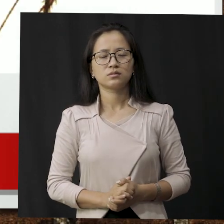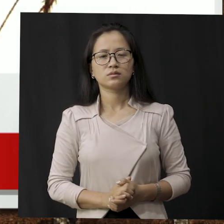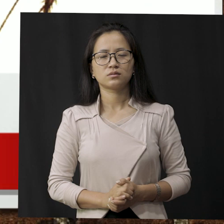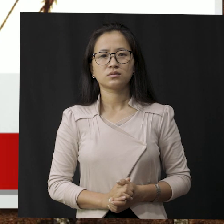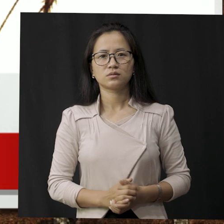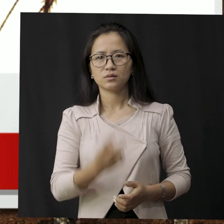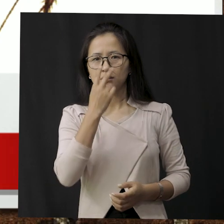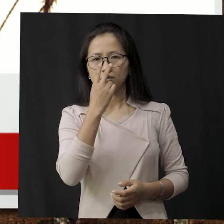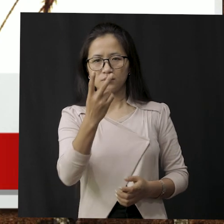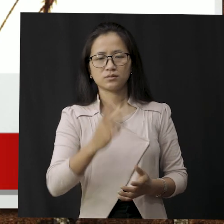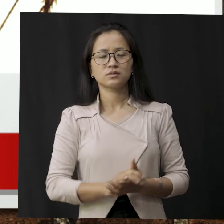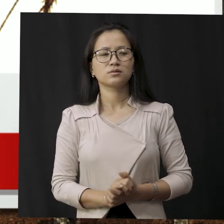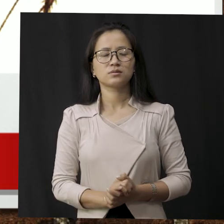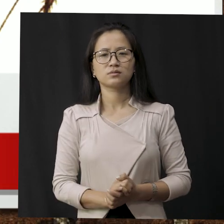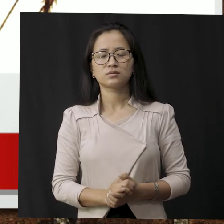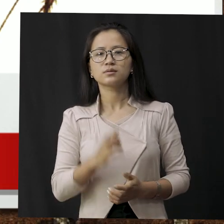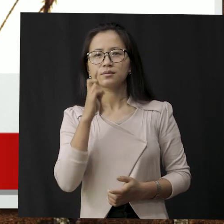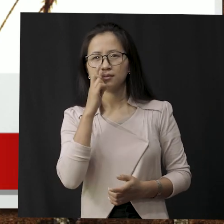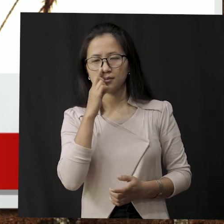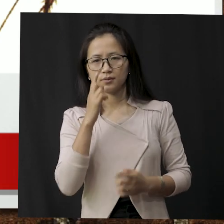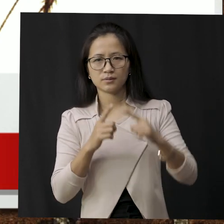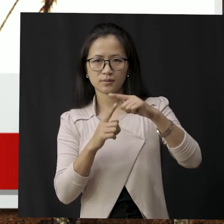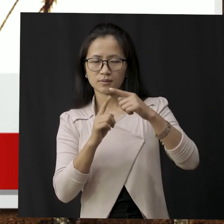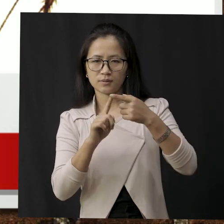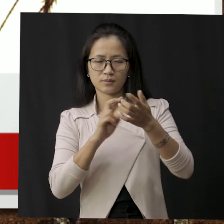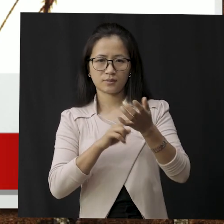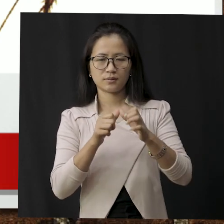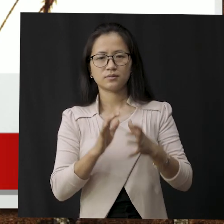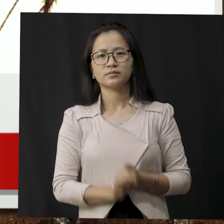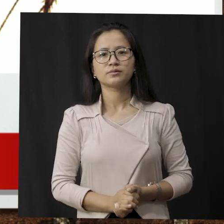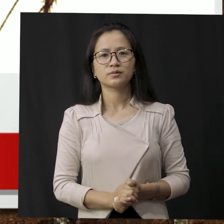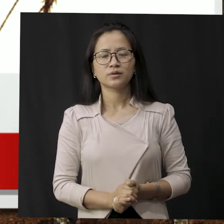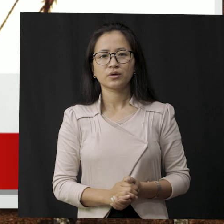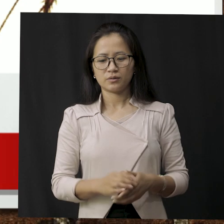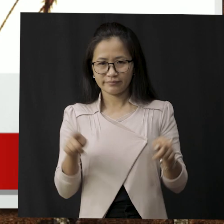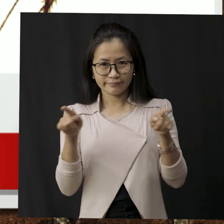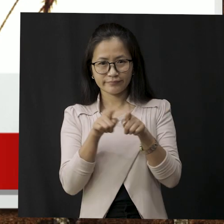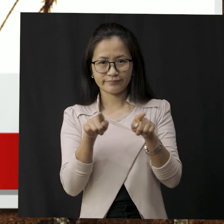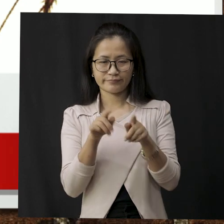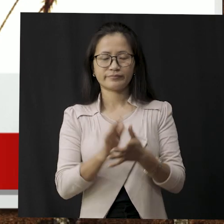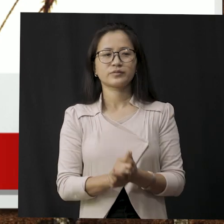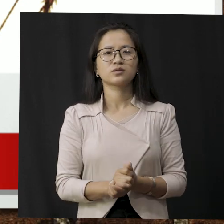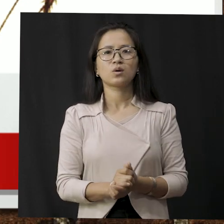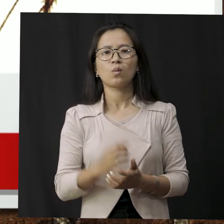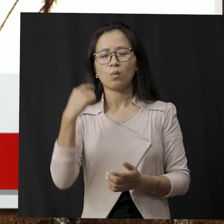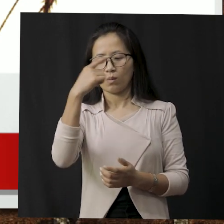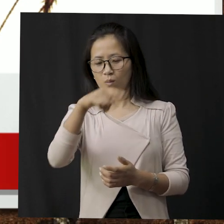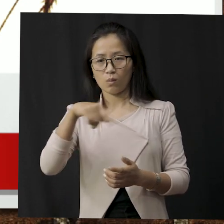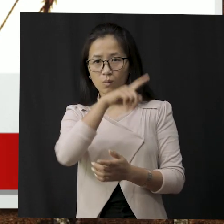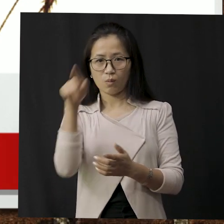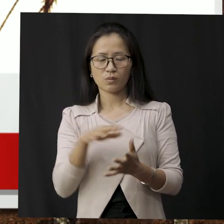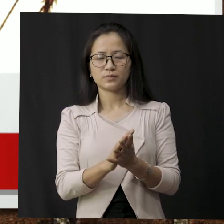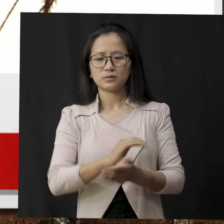So students, you can see here, this is Tane. Now, I'm sure you are familiar with all these pictures,